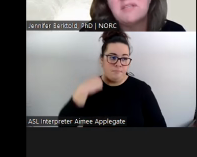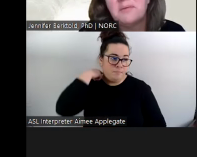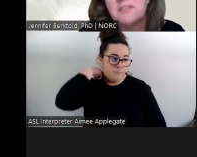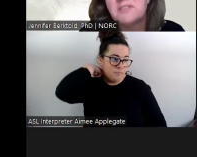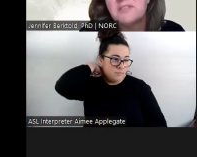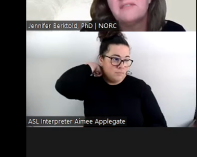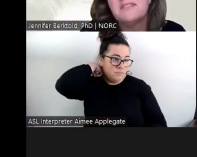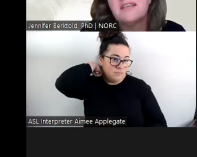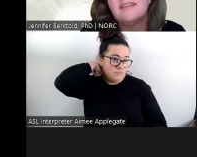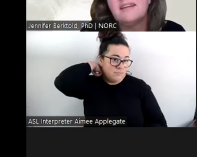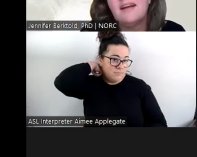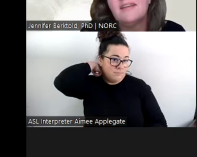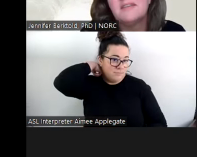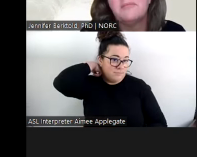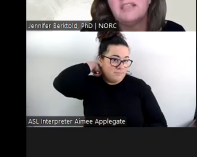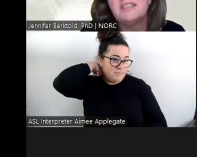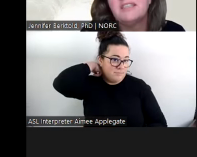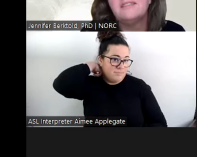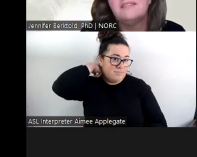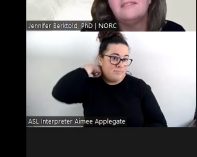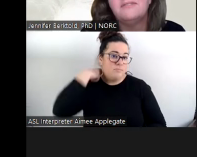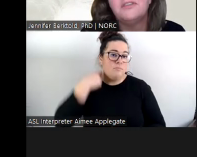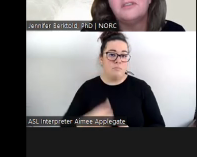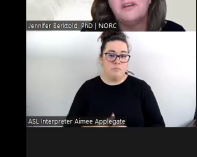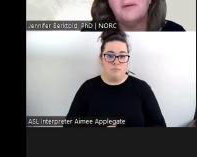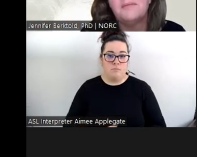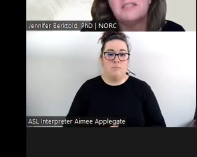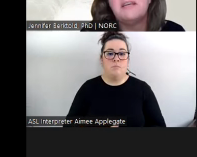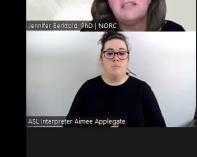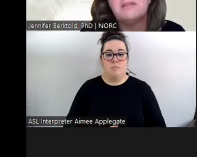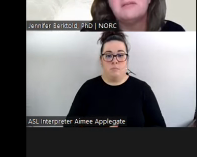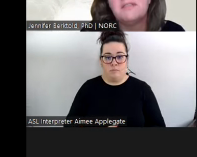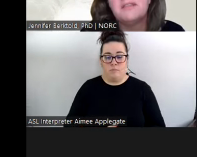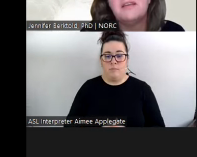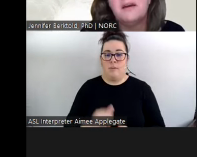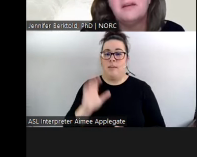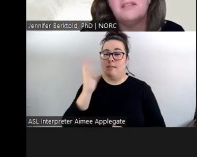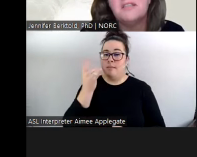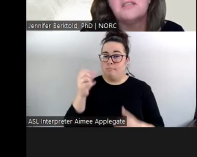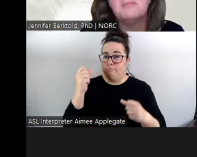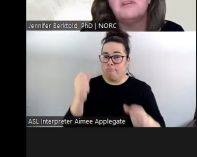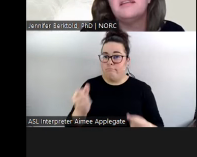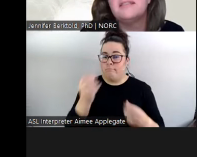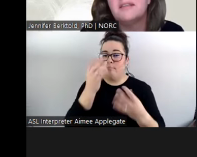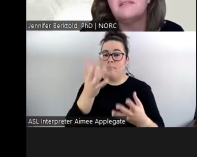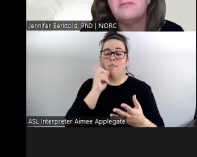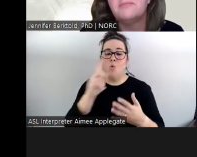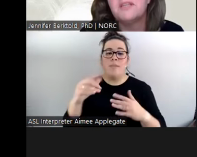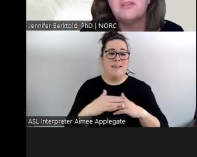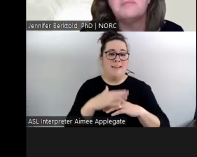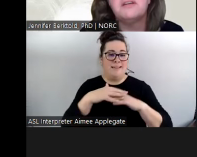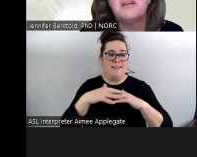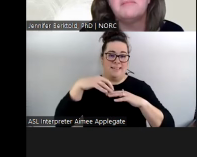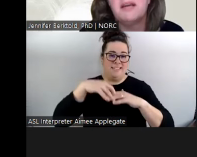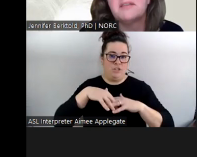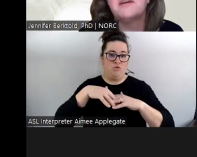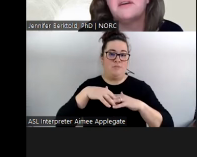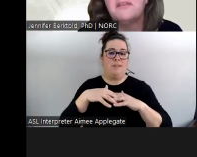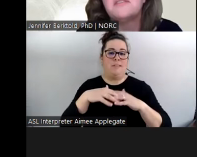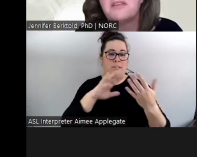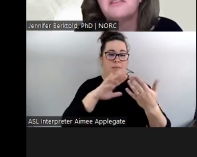Seems like a real strength of the site that it has information for that can speak to the indigenous communities that from Central America